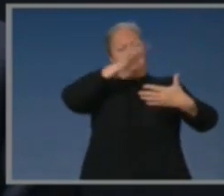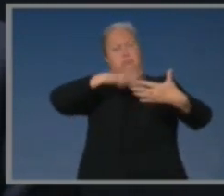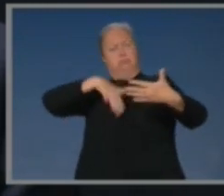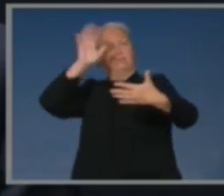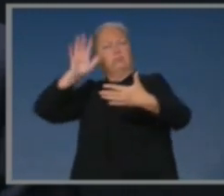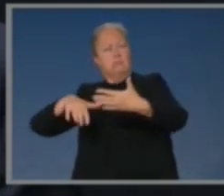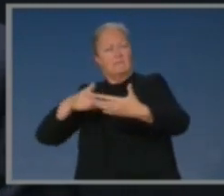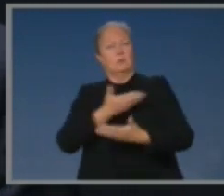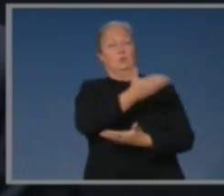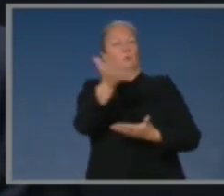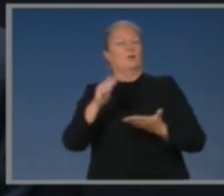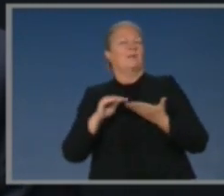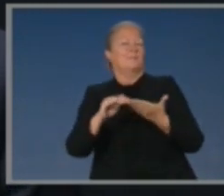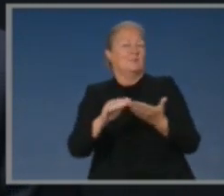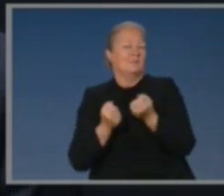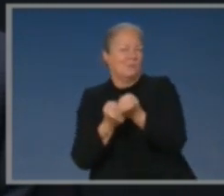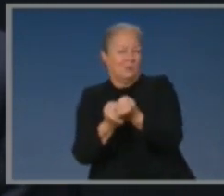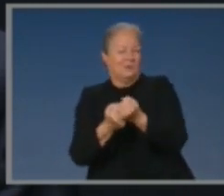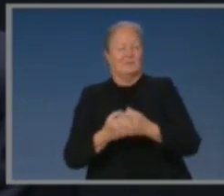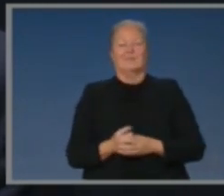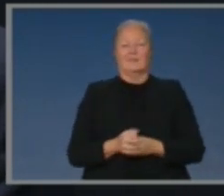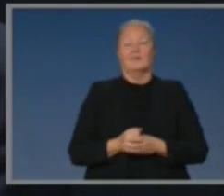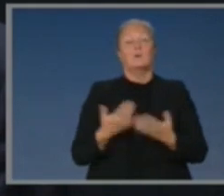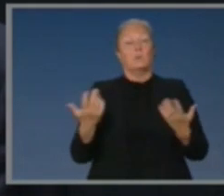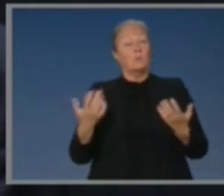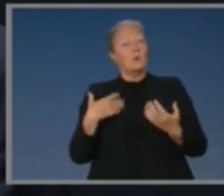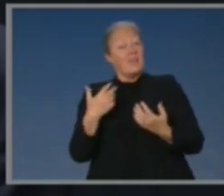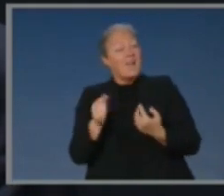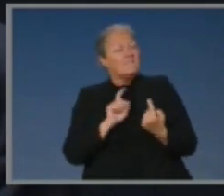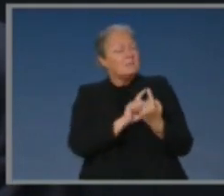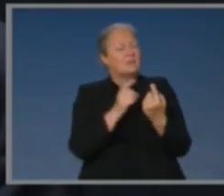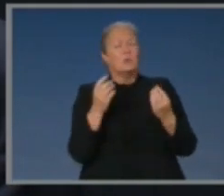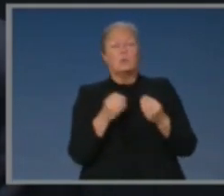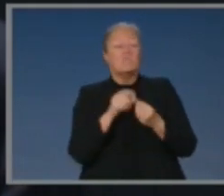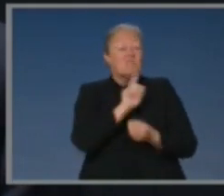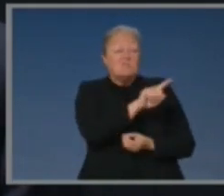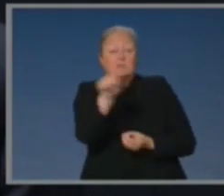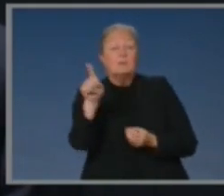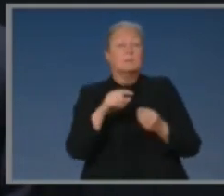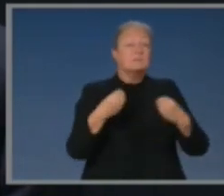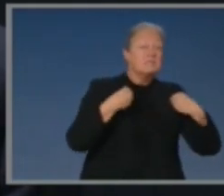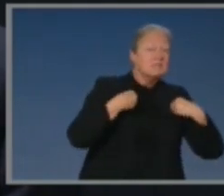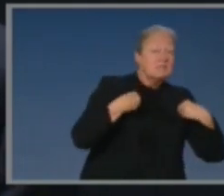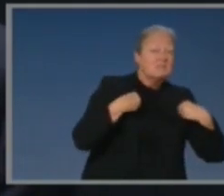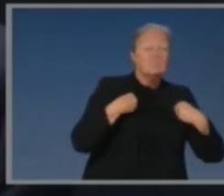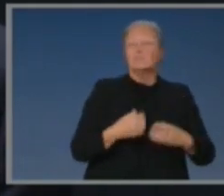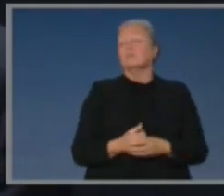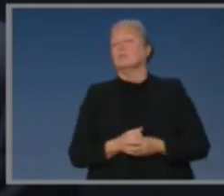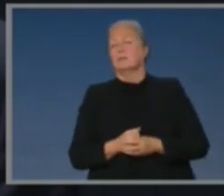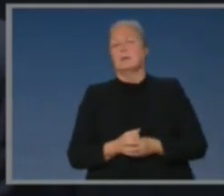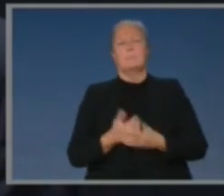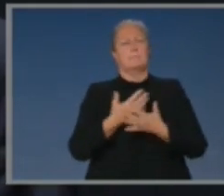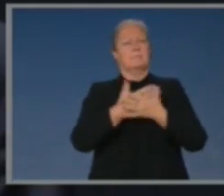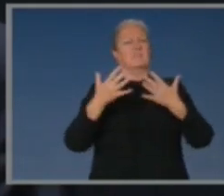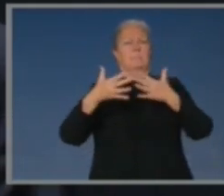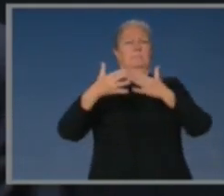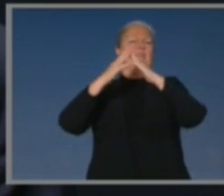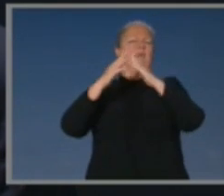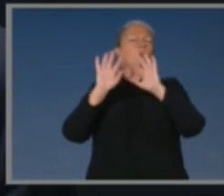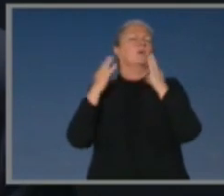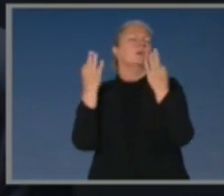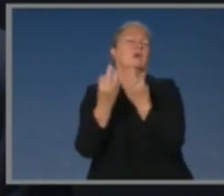doing is we're meeting with hundreds of businesses on individual businesses and over 100 peak bodies and